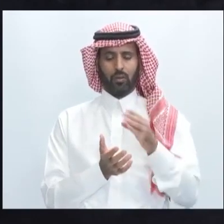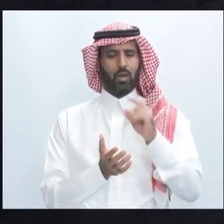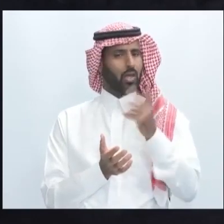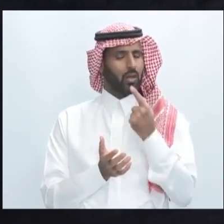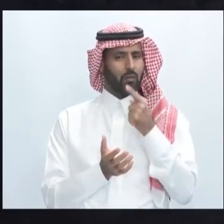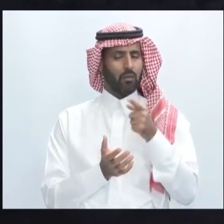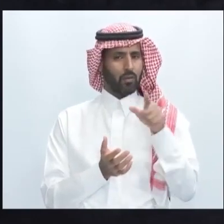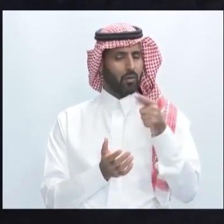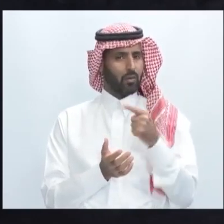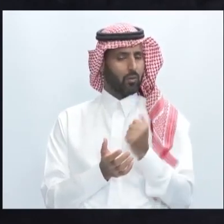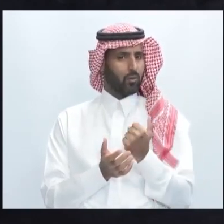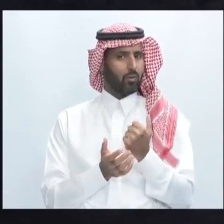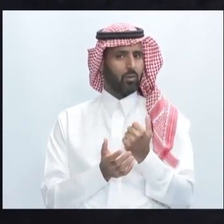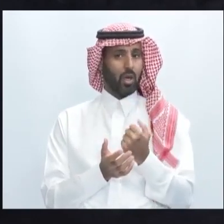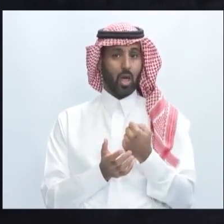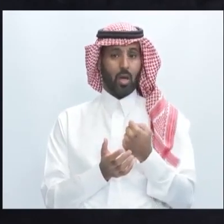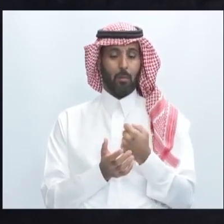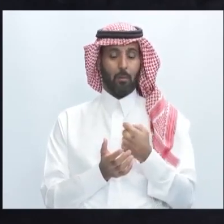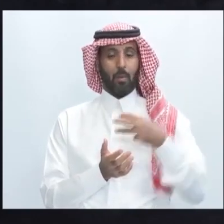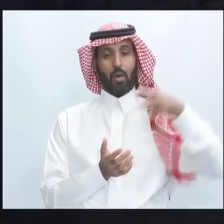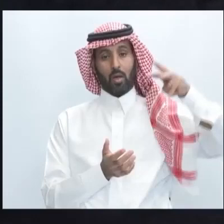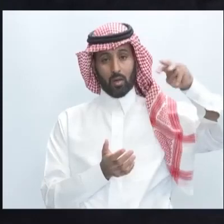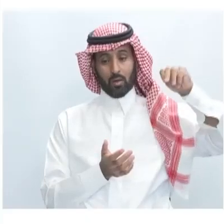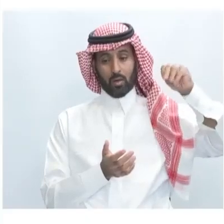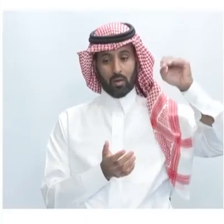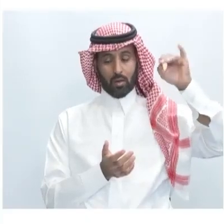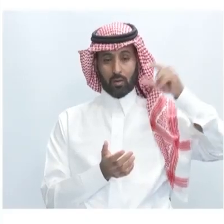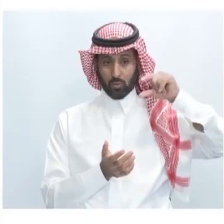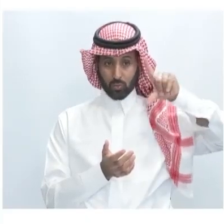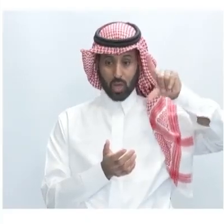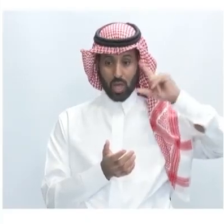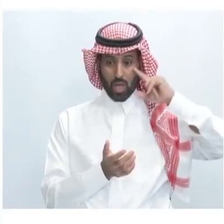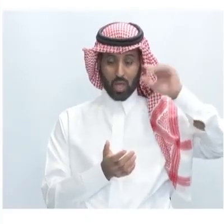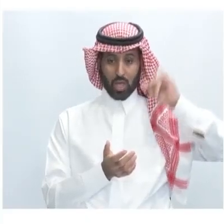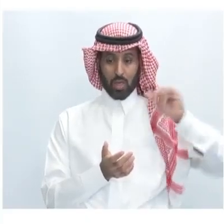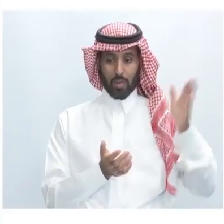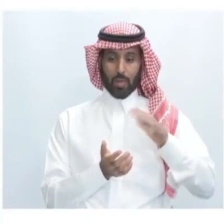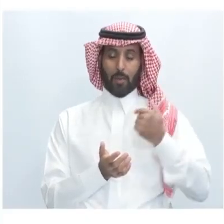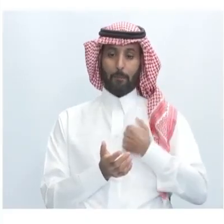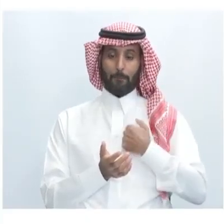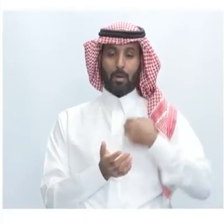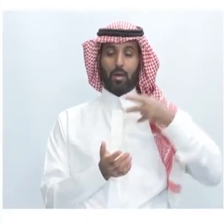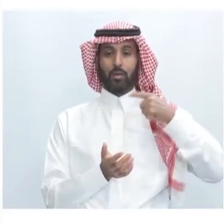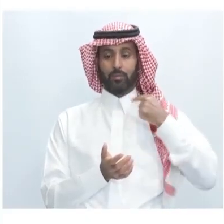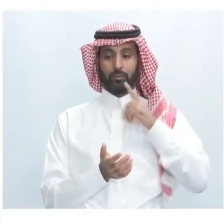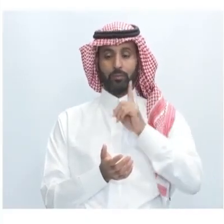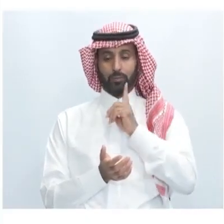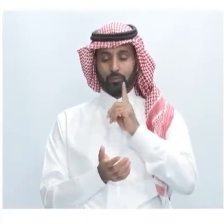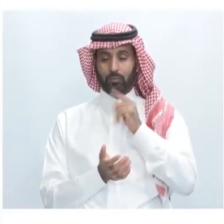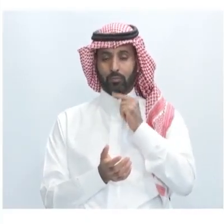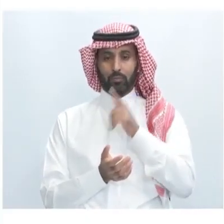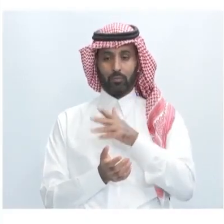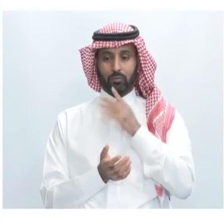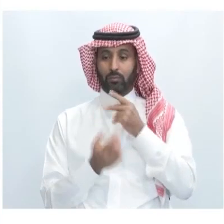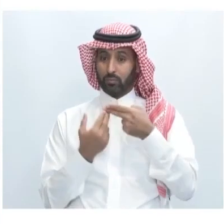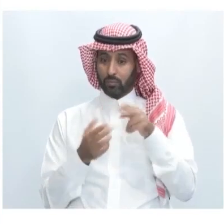How do you correct it? Okay, let's see the correct answer together. Yes. My mother, capital M, because it's